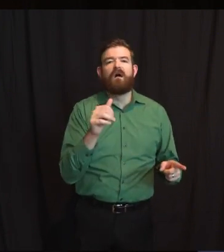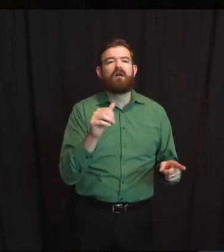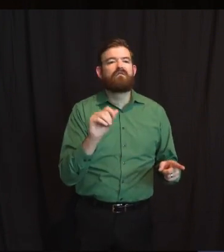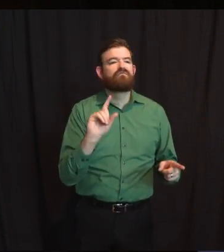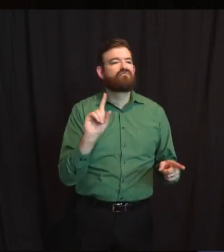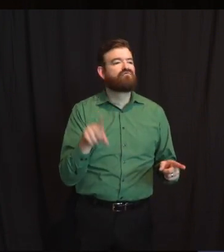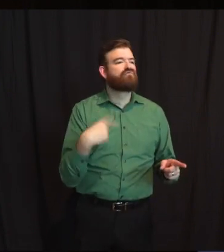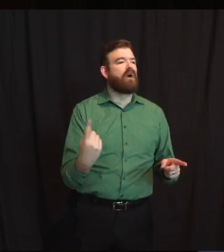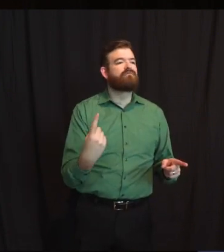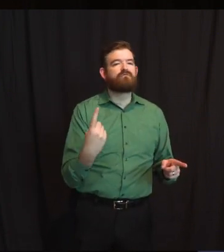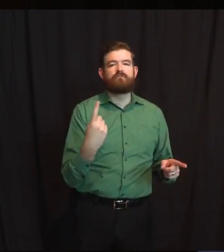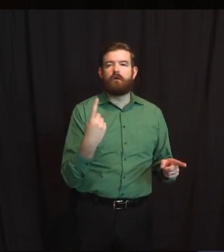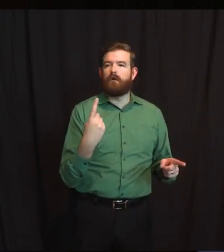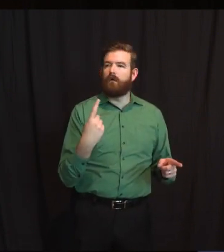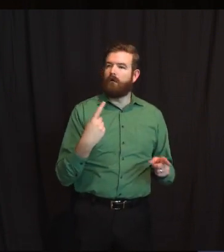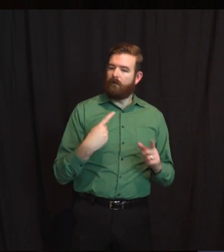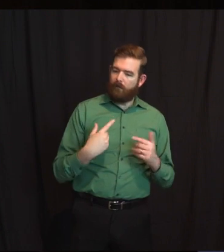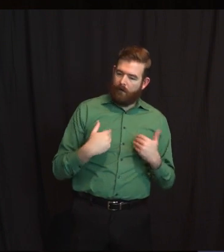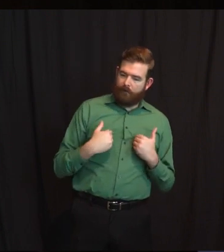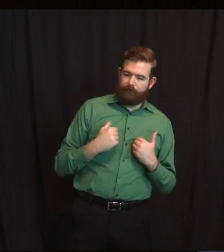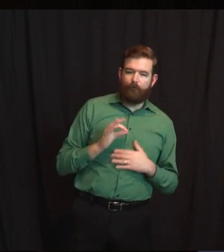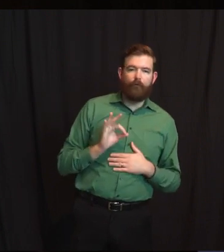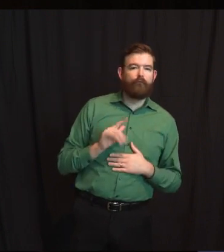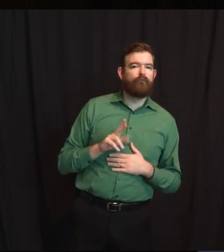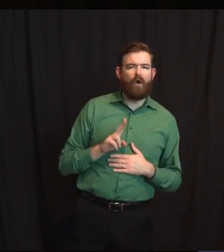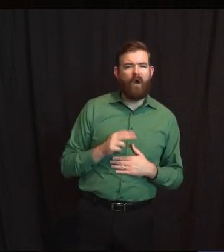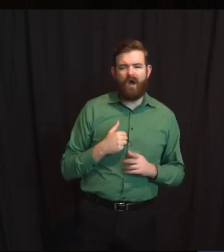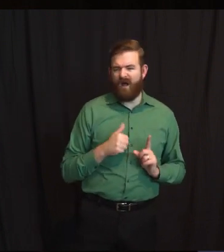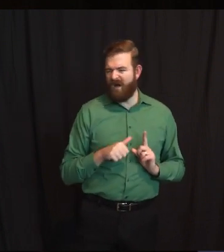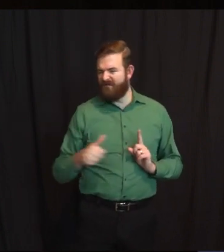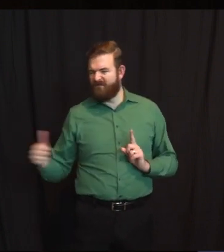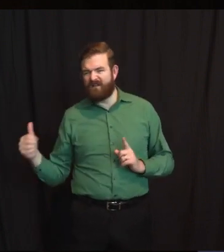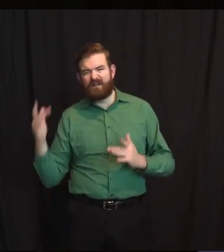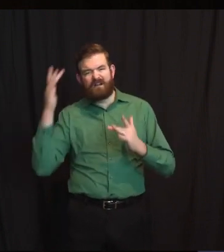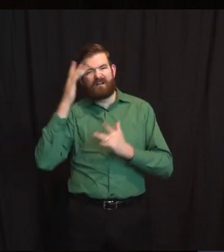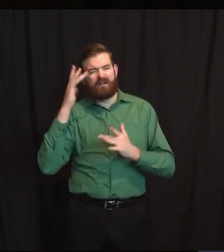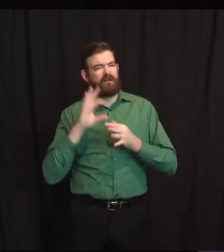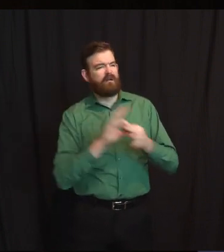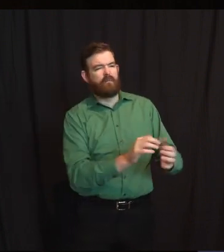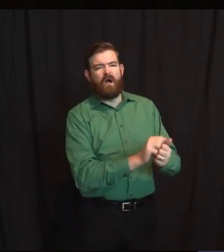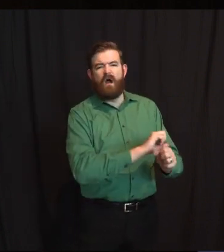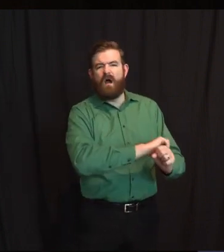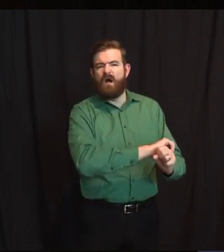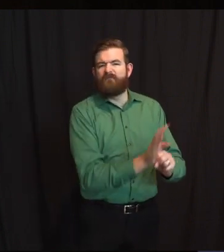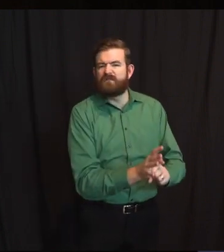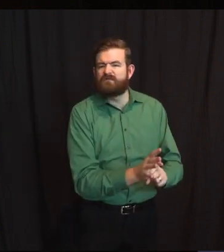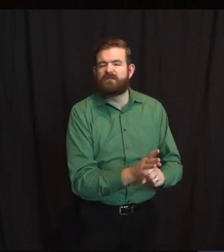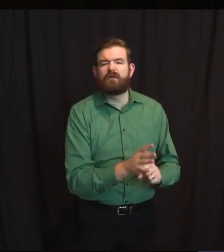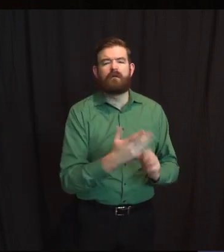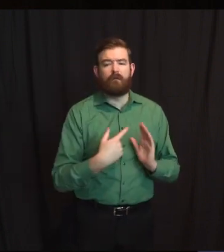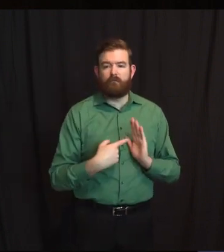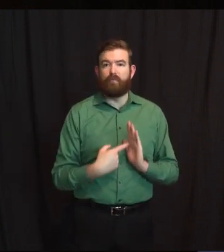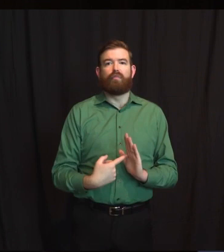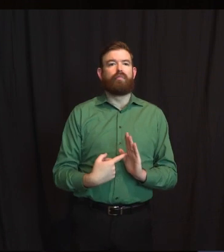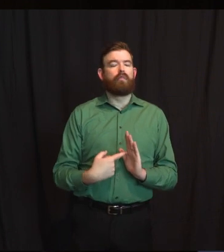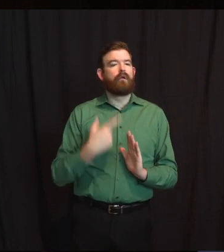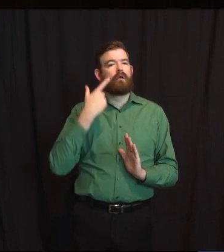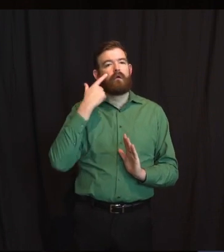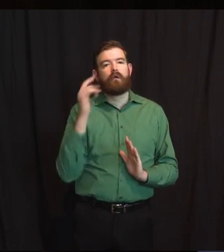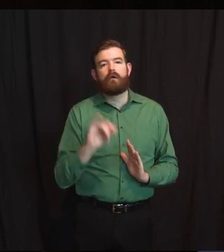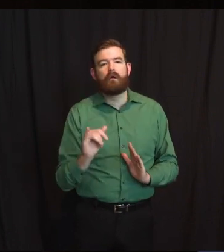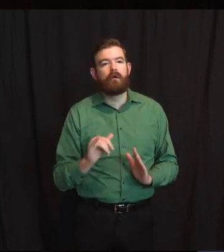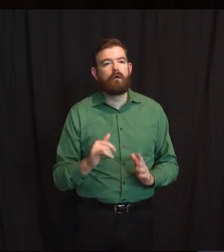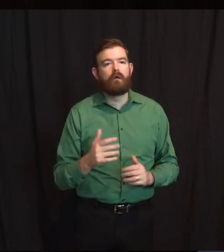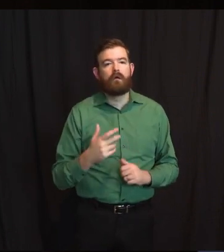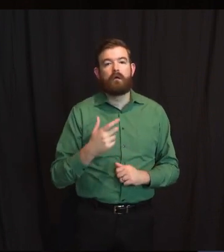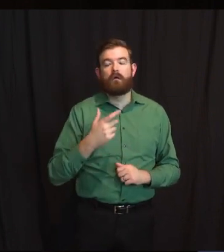We've heard about, people with unusual symptoms, including loss of smell and taste,